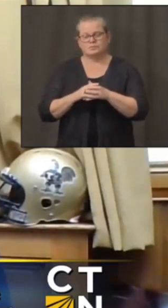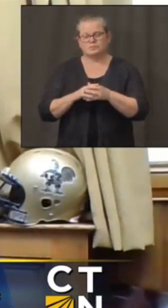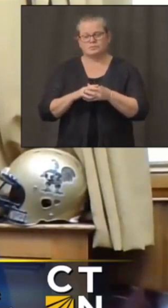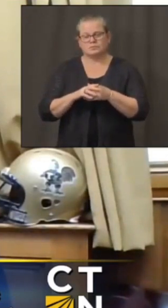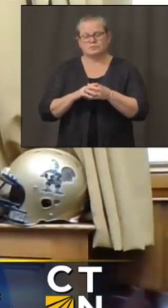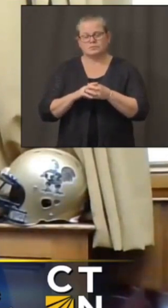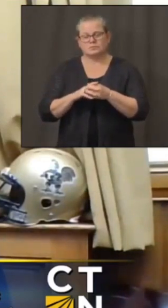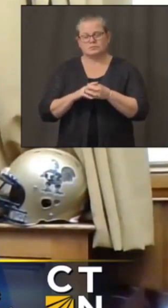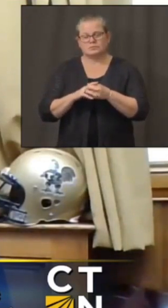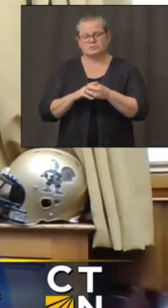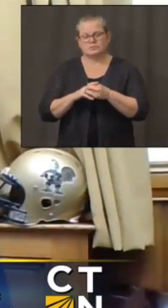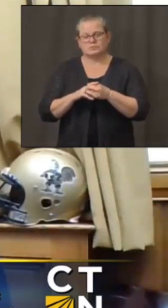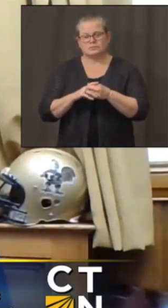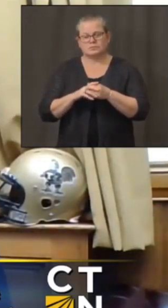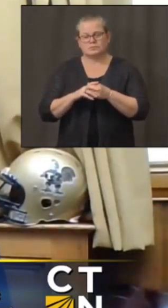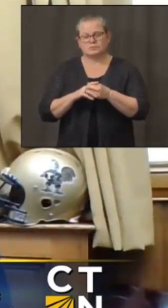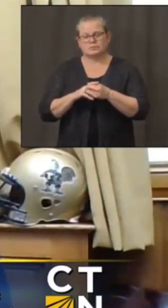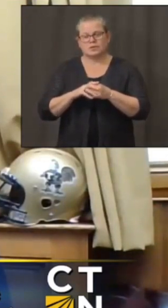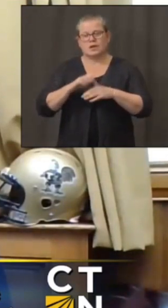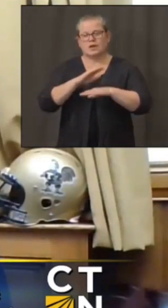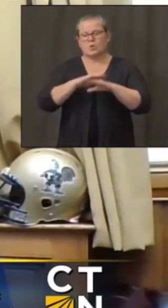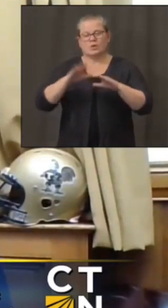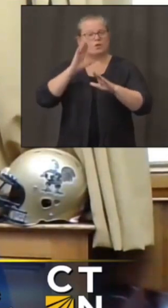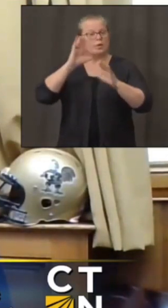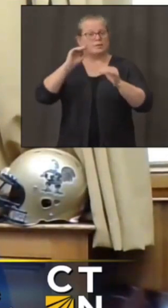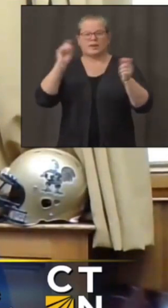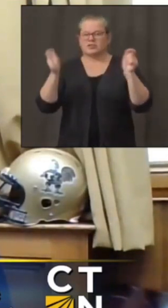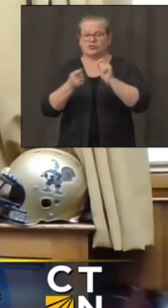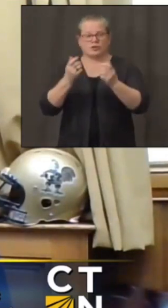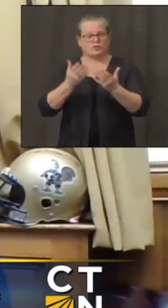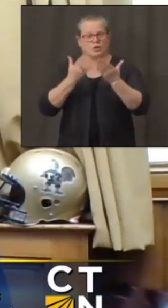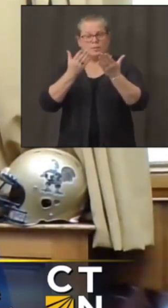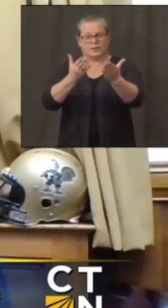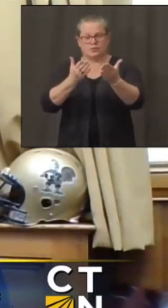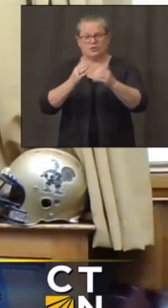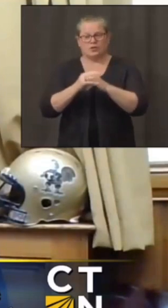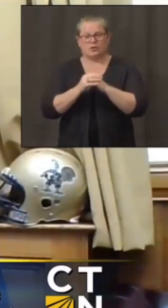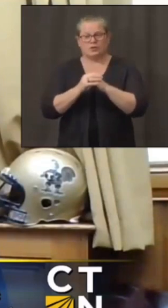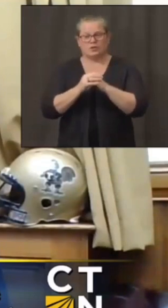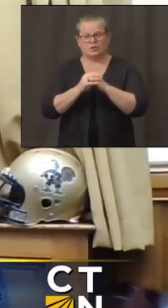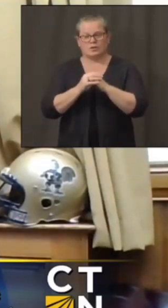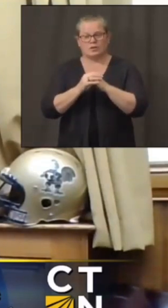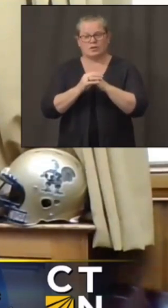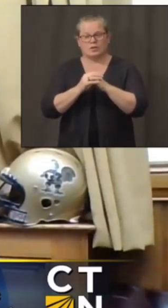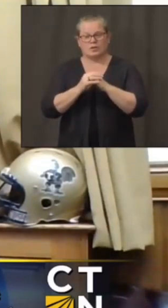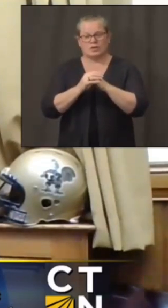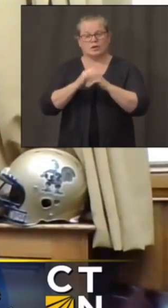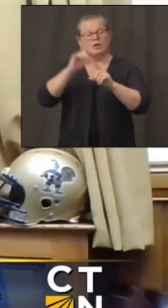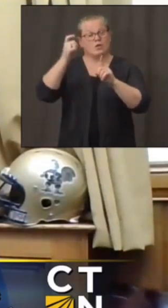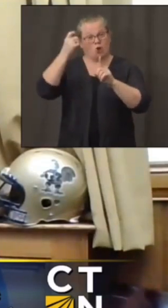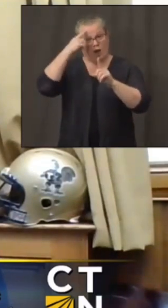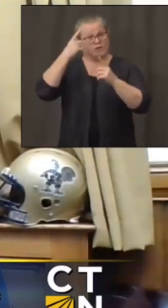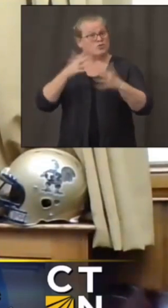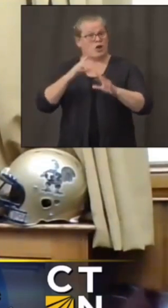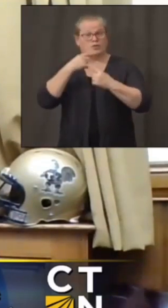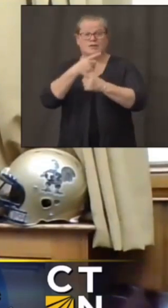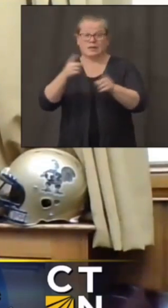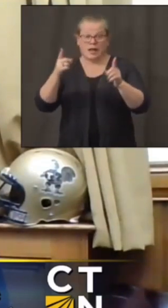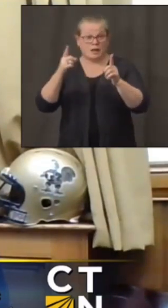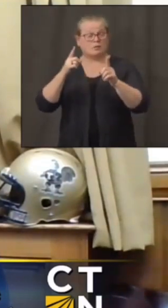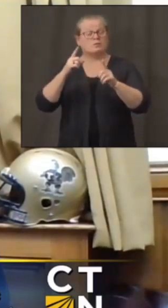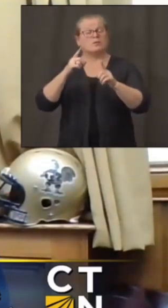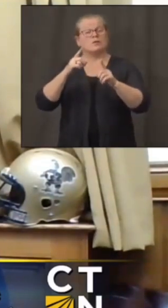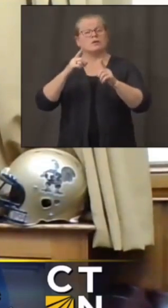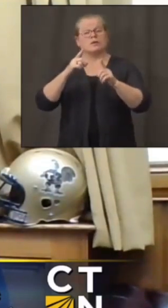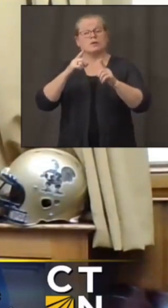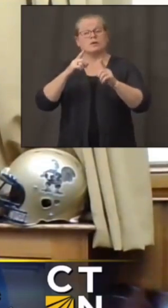has always stated the objective was to ensure that we keep our students back safely, so